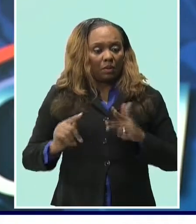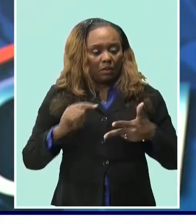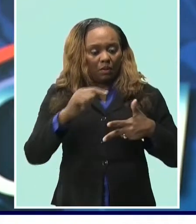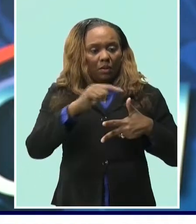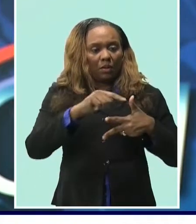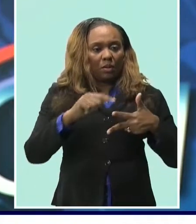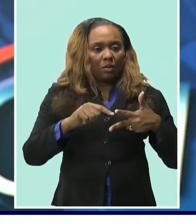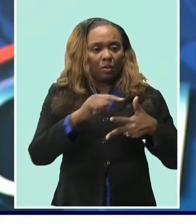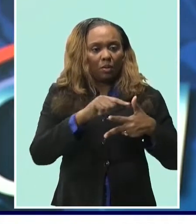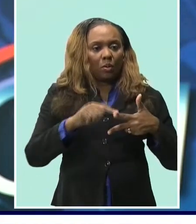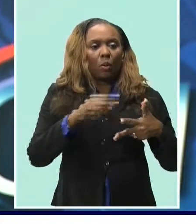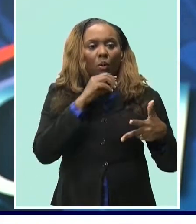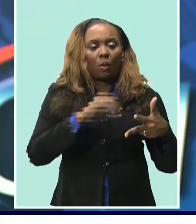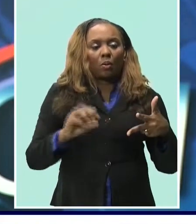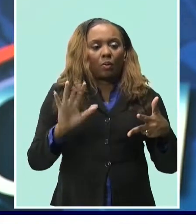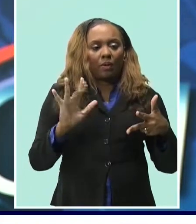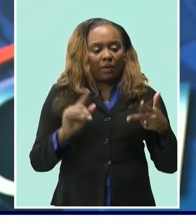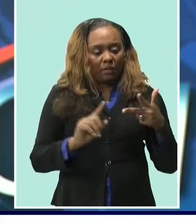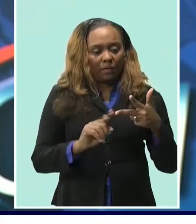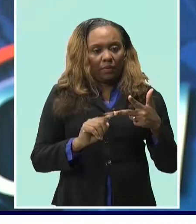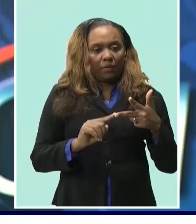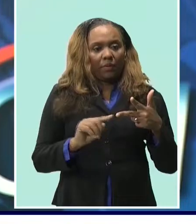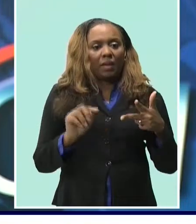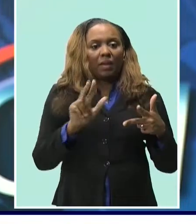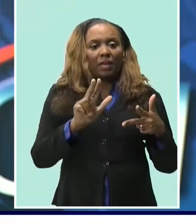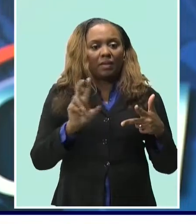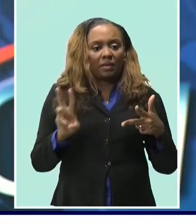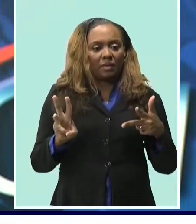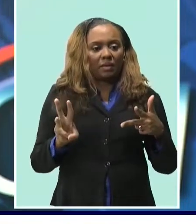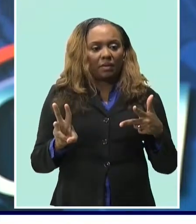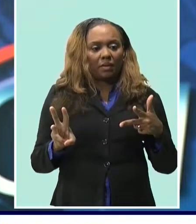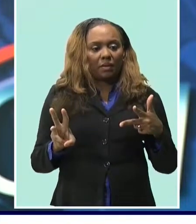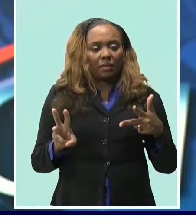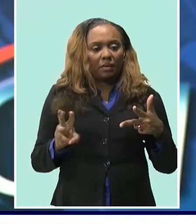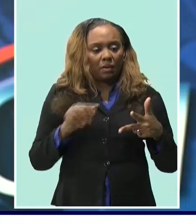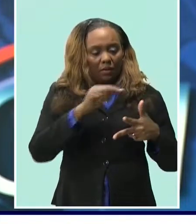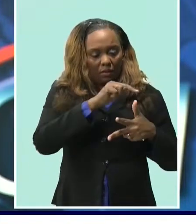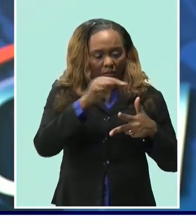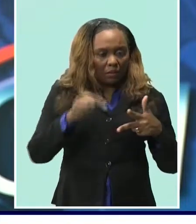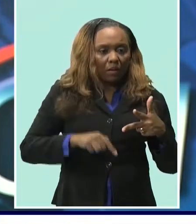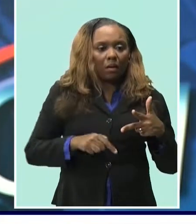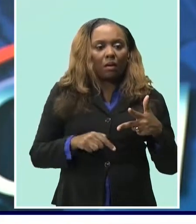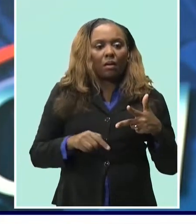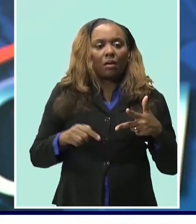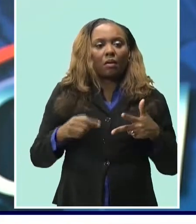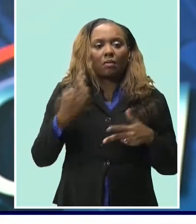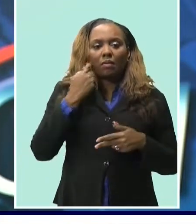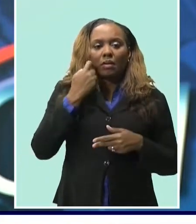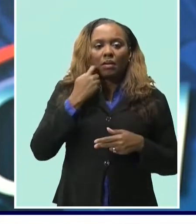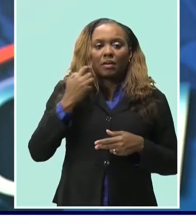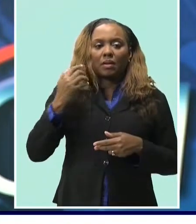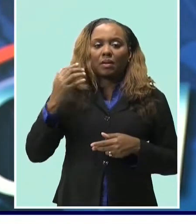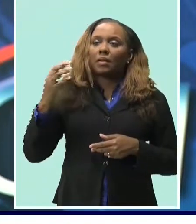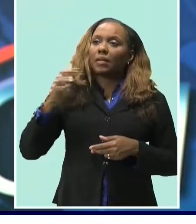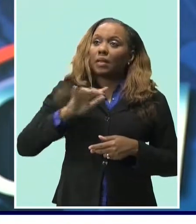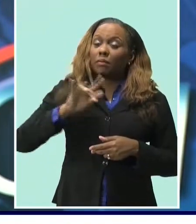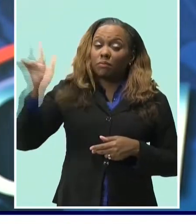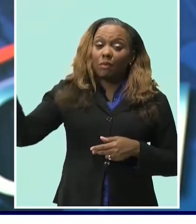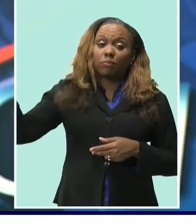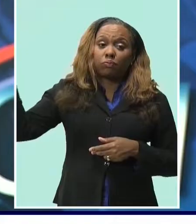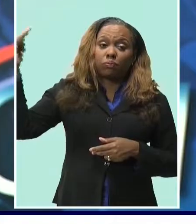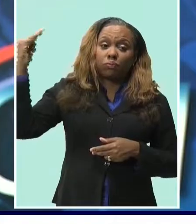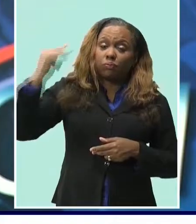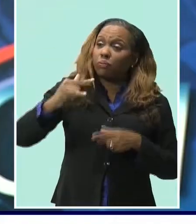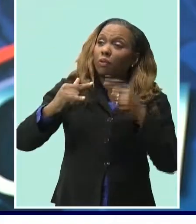25 years old and the other is 36 years old. They all returned to the island from the United Kingdom on March 20th. 2 of